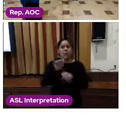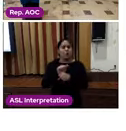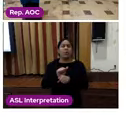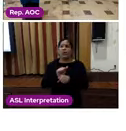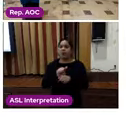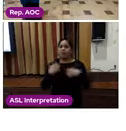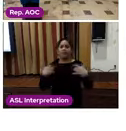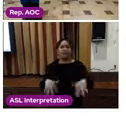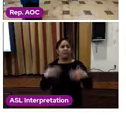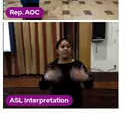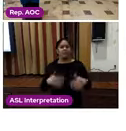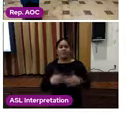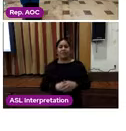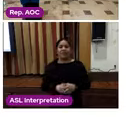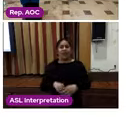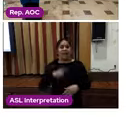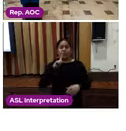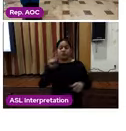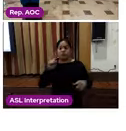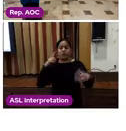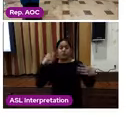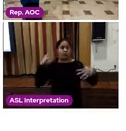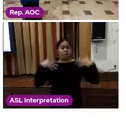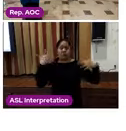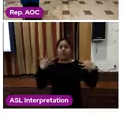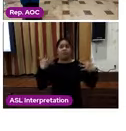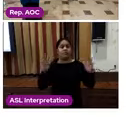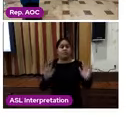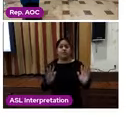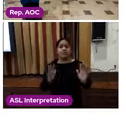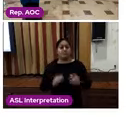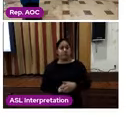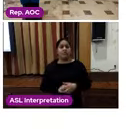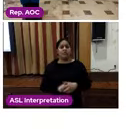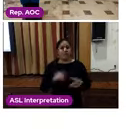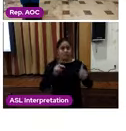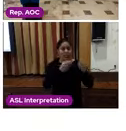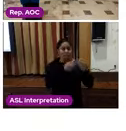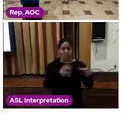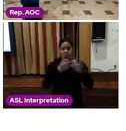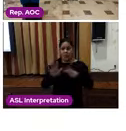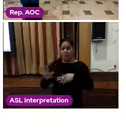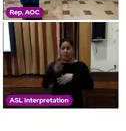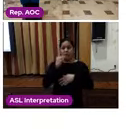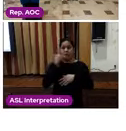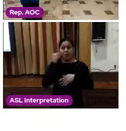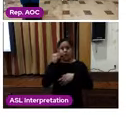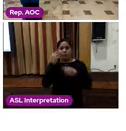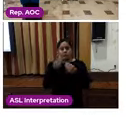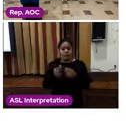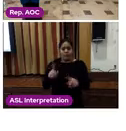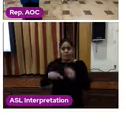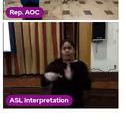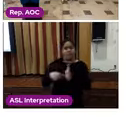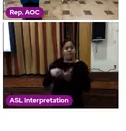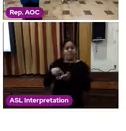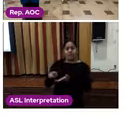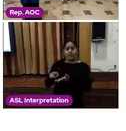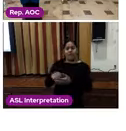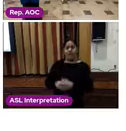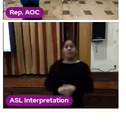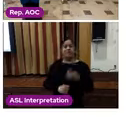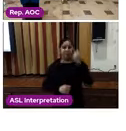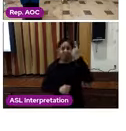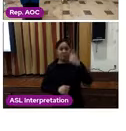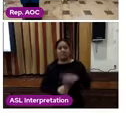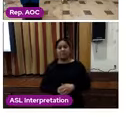now, it's absolutely bananas. It's crazy. And so you have this one side where